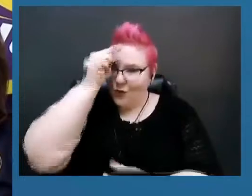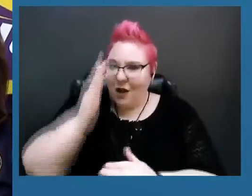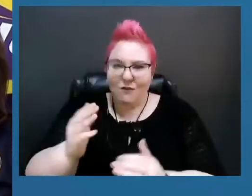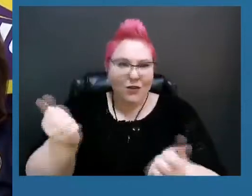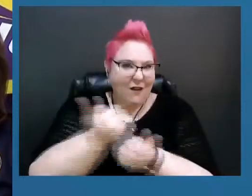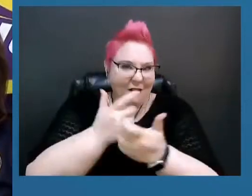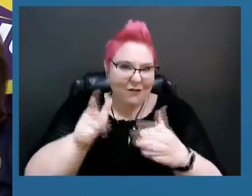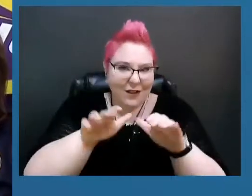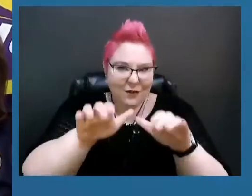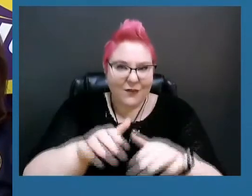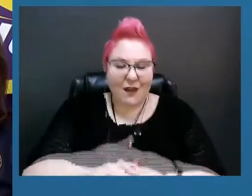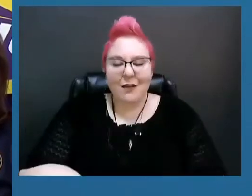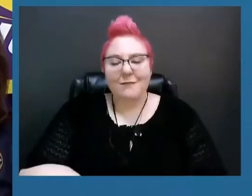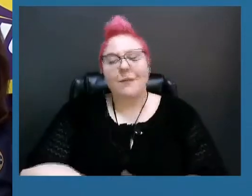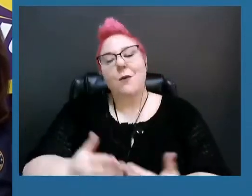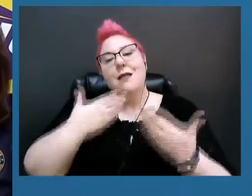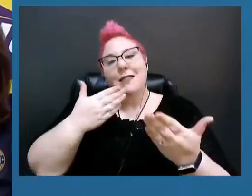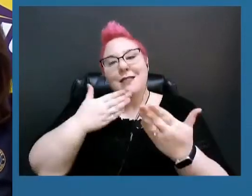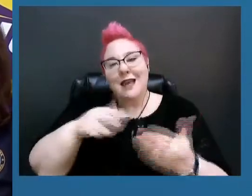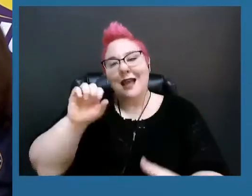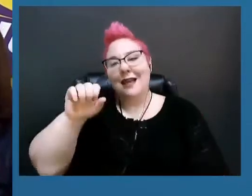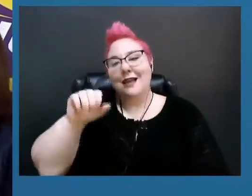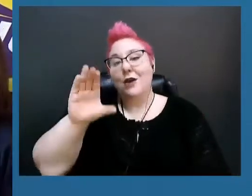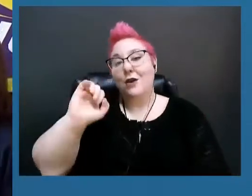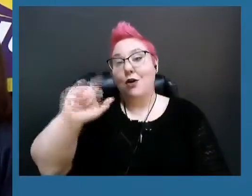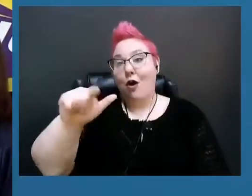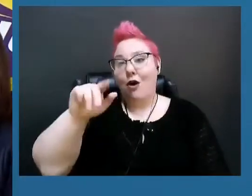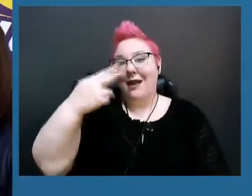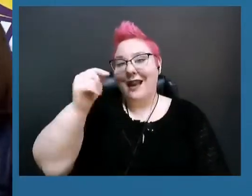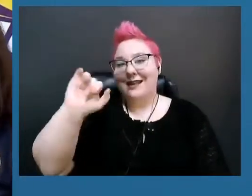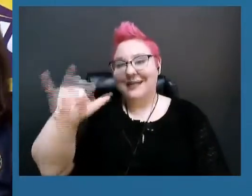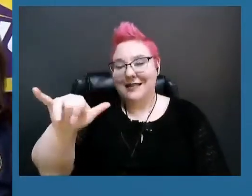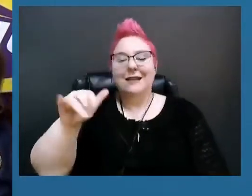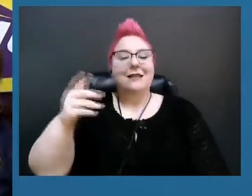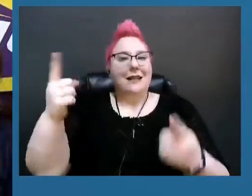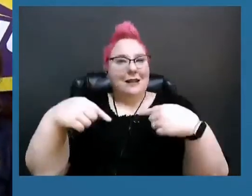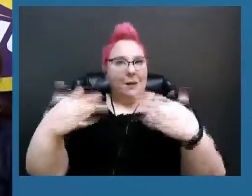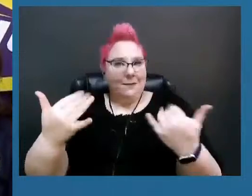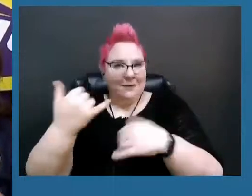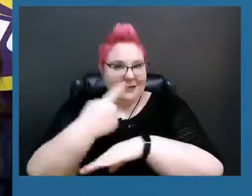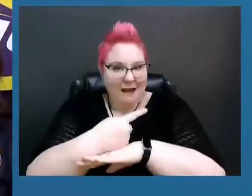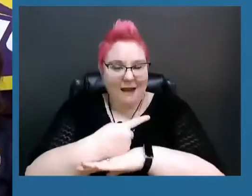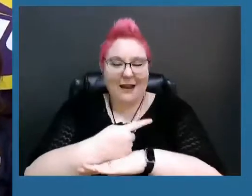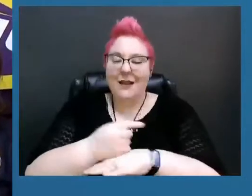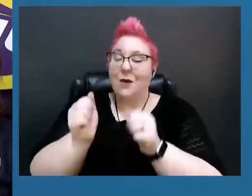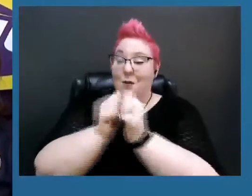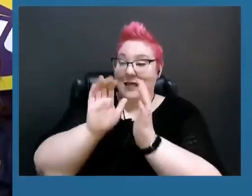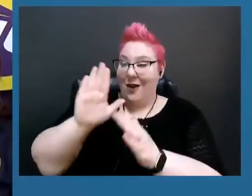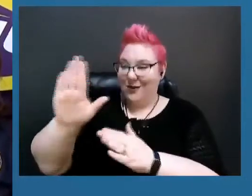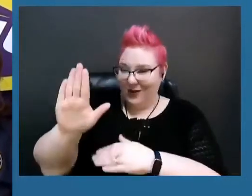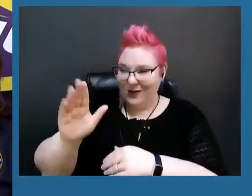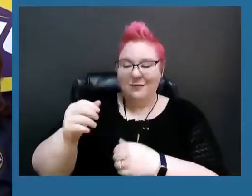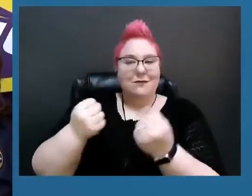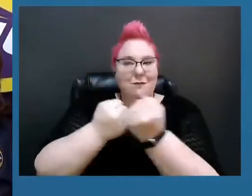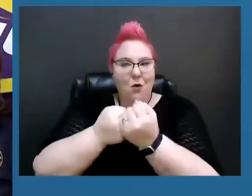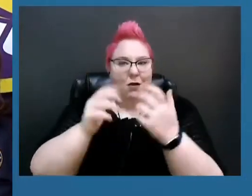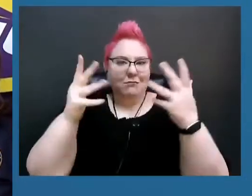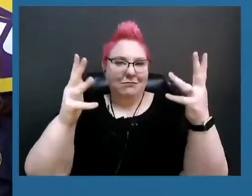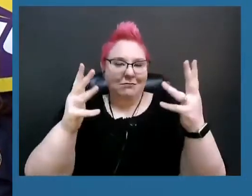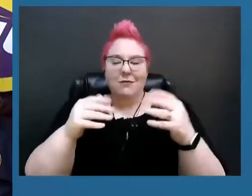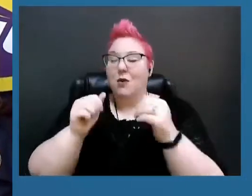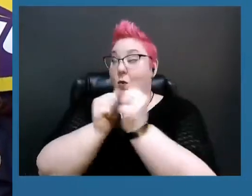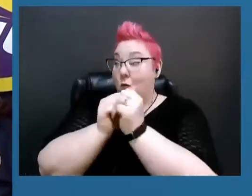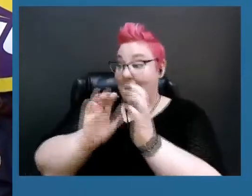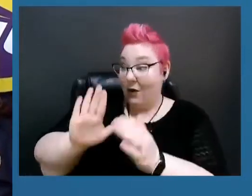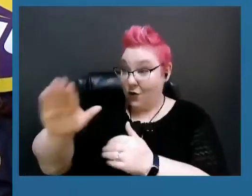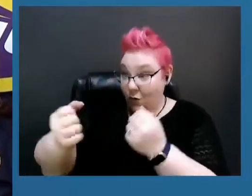also want to thank the Speaker, Carl Hastie, who's with us today. Thank you. Without your support, let's give it up for Carl. Without your support and the